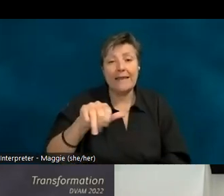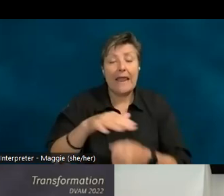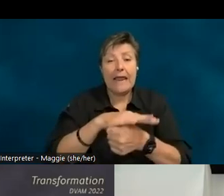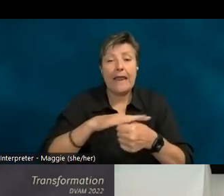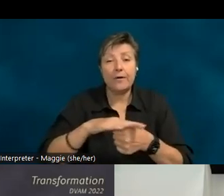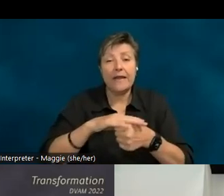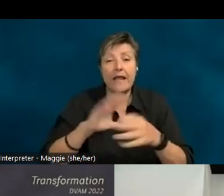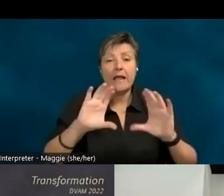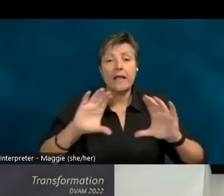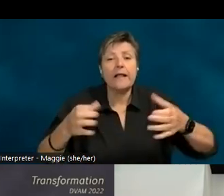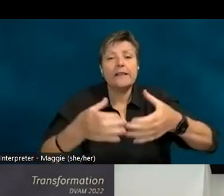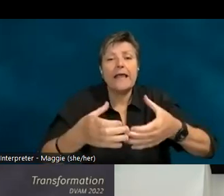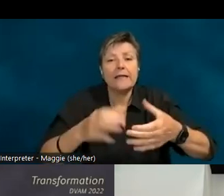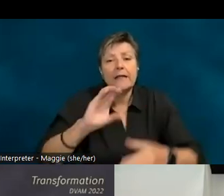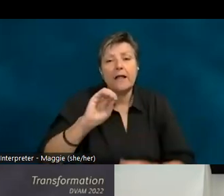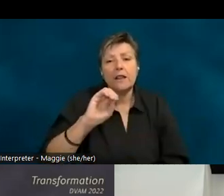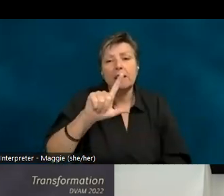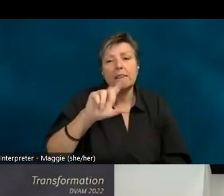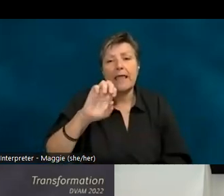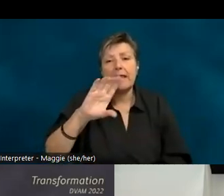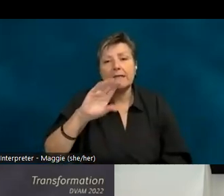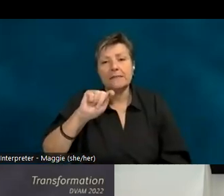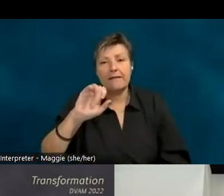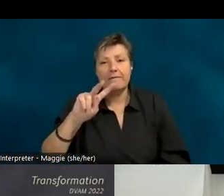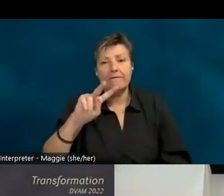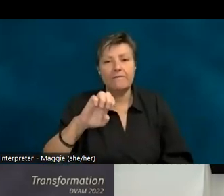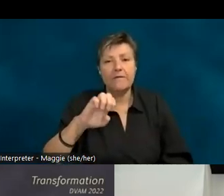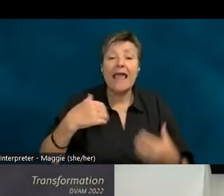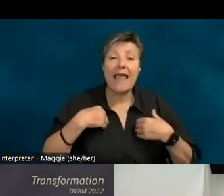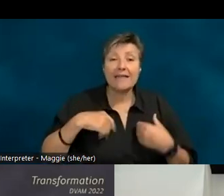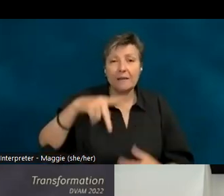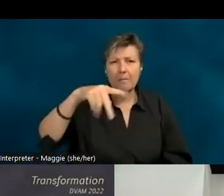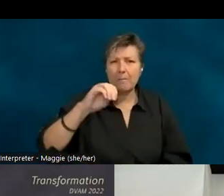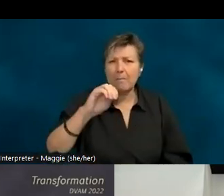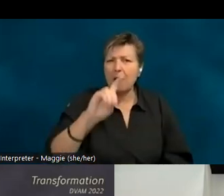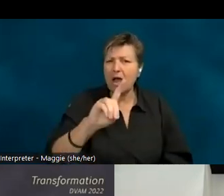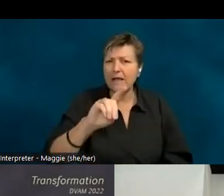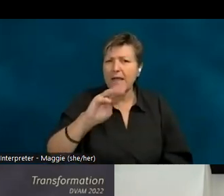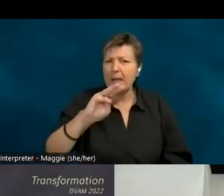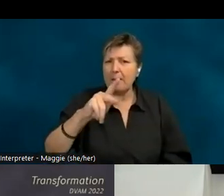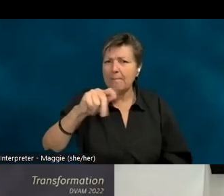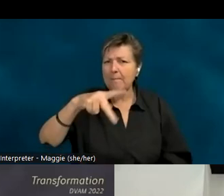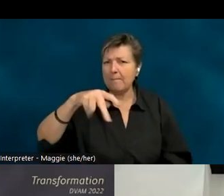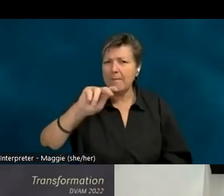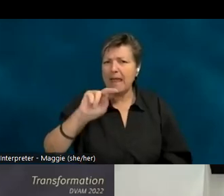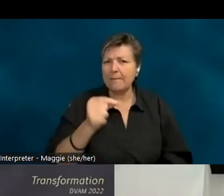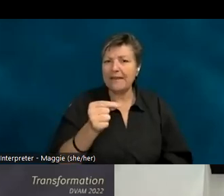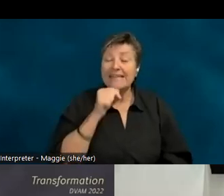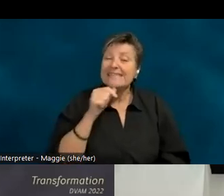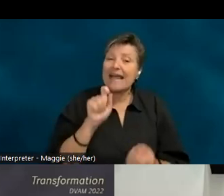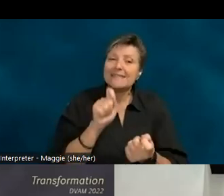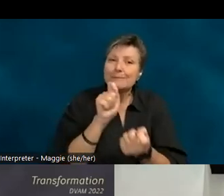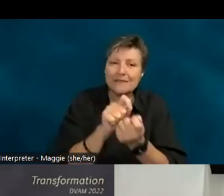mapping activity sheet. So it's not necessarily LGBTQ plus specific, but